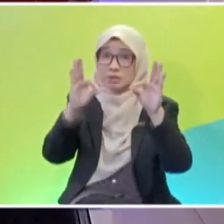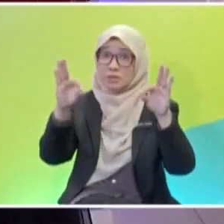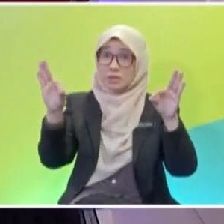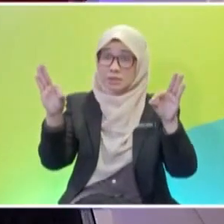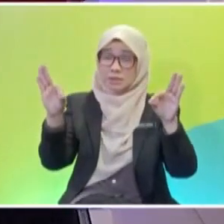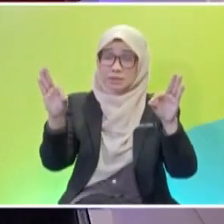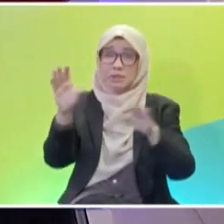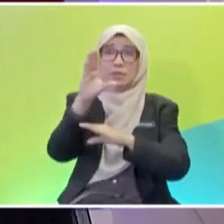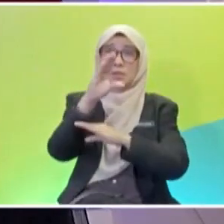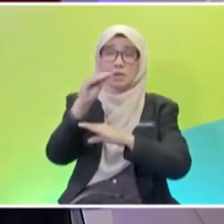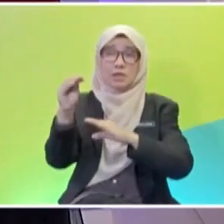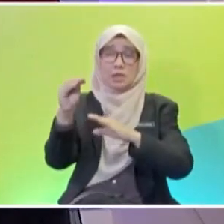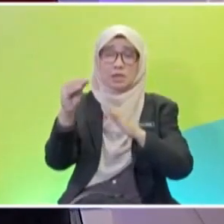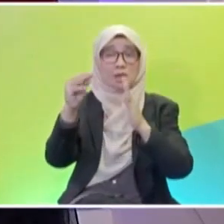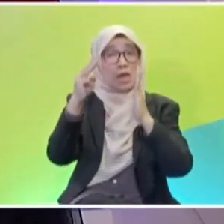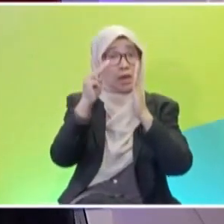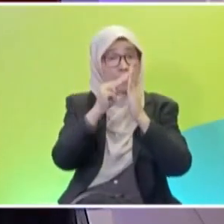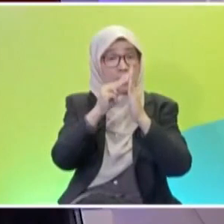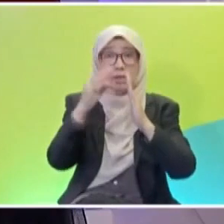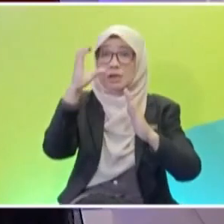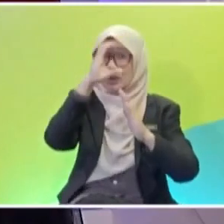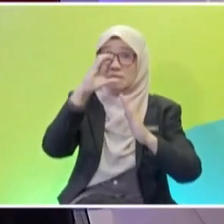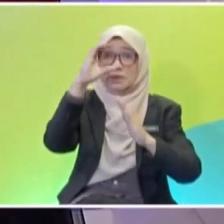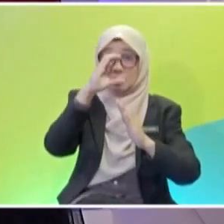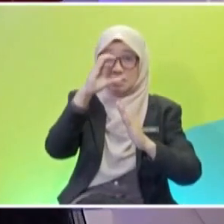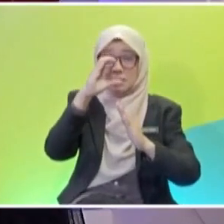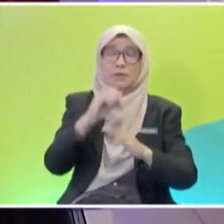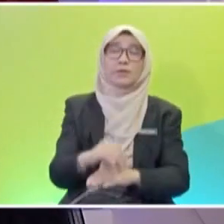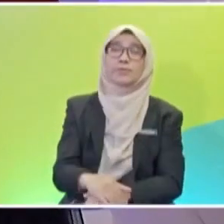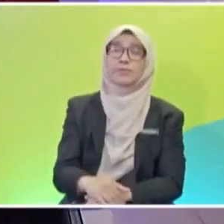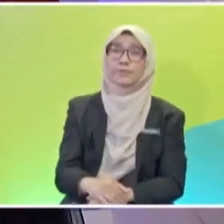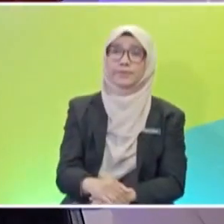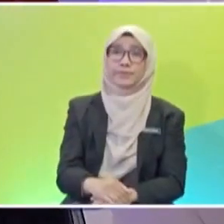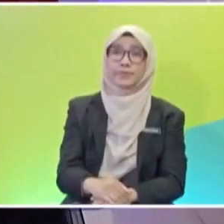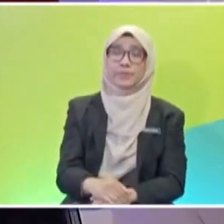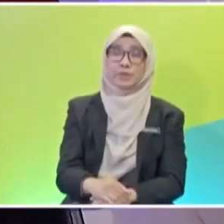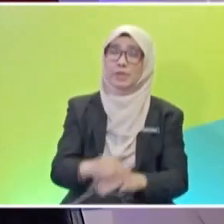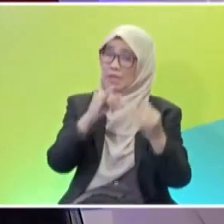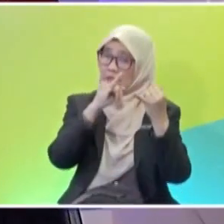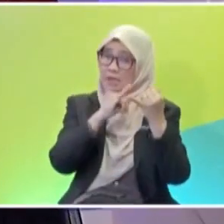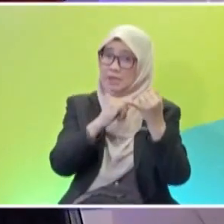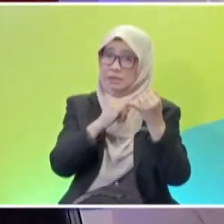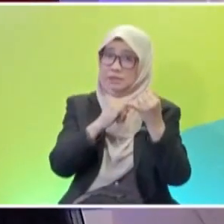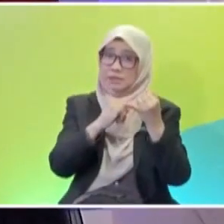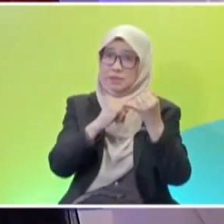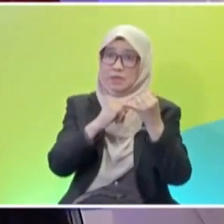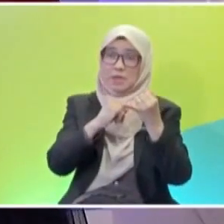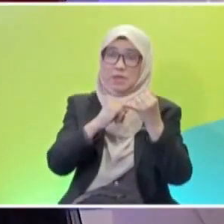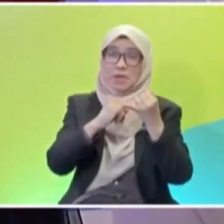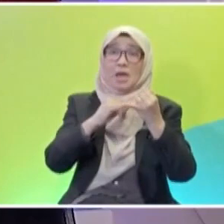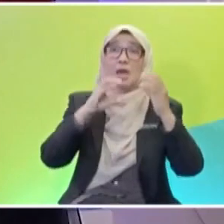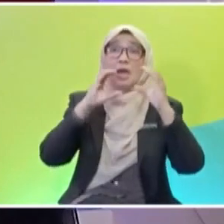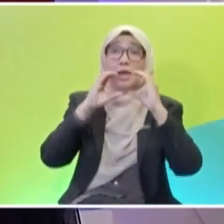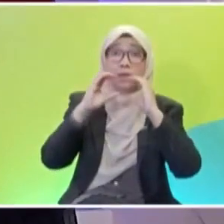is all about. Mm-hmm. Okay? And this particular activity in our last segment is all about them speaking out,